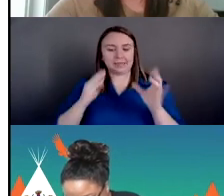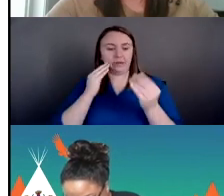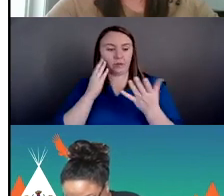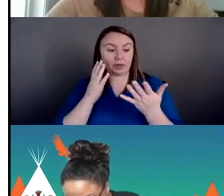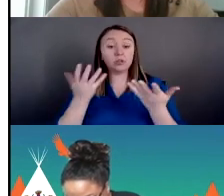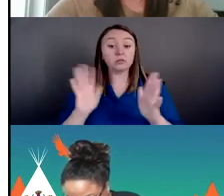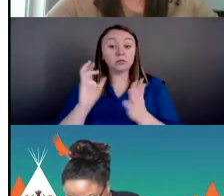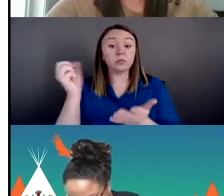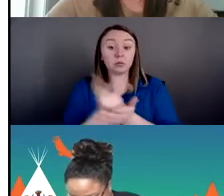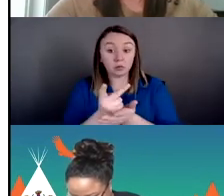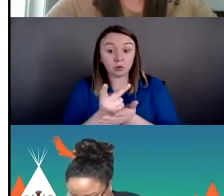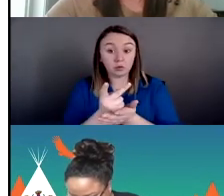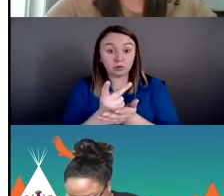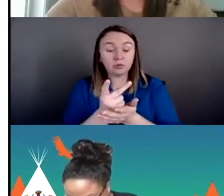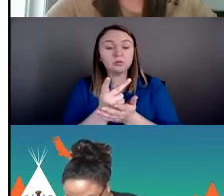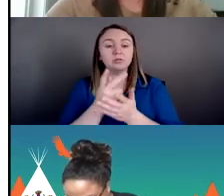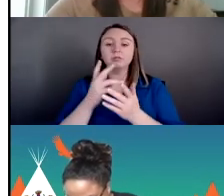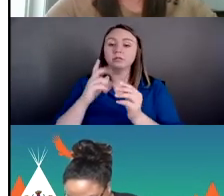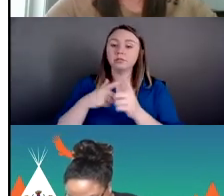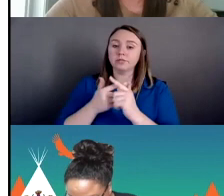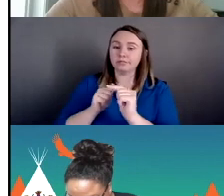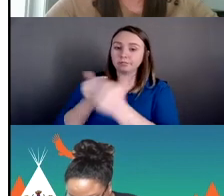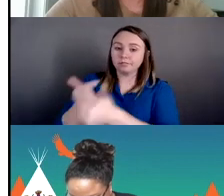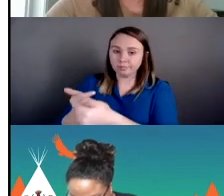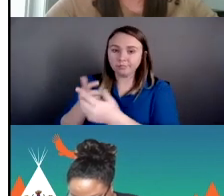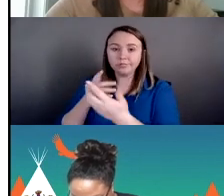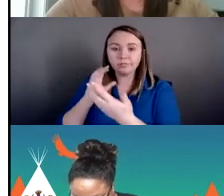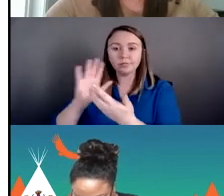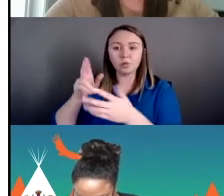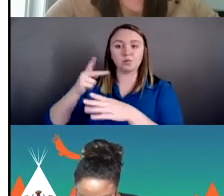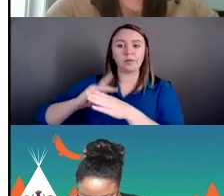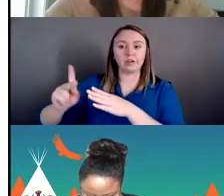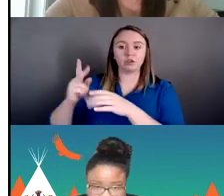the professional access will be granted to them.